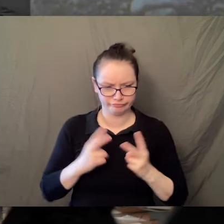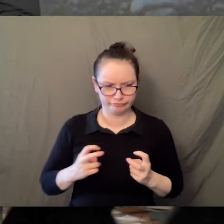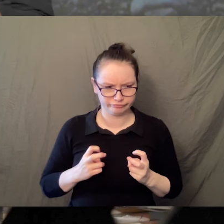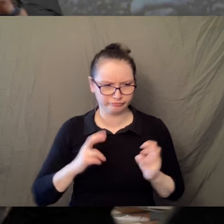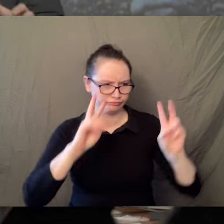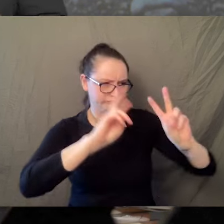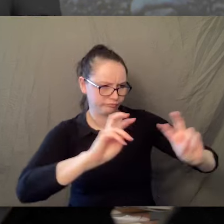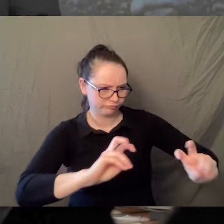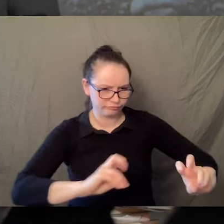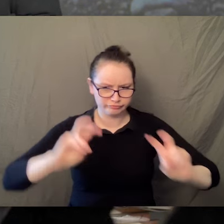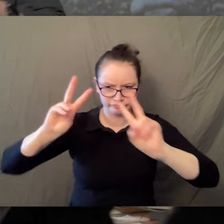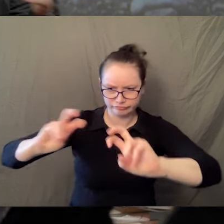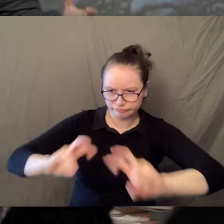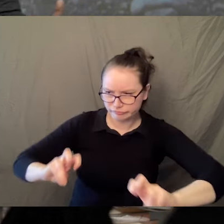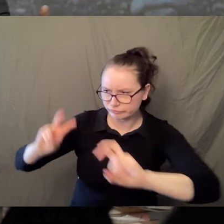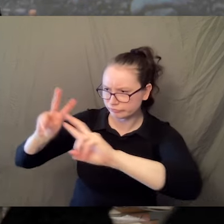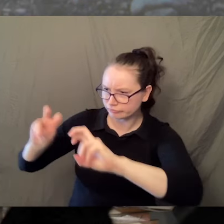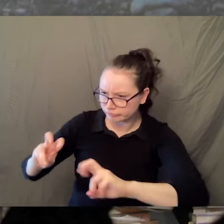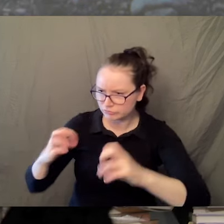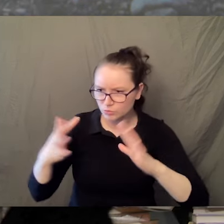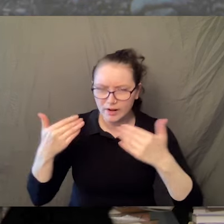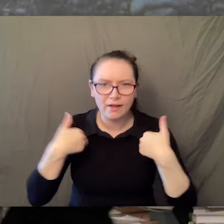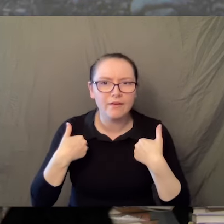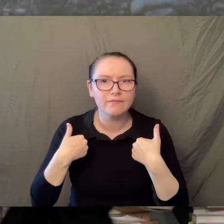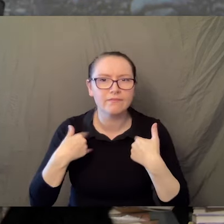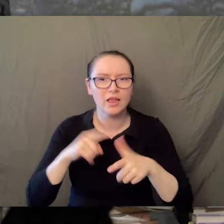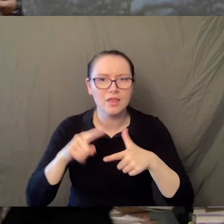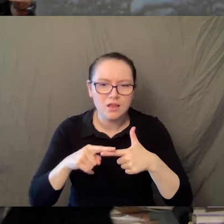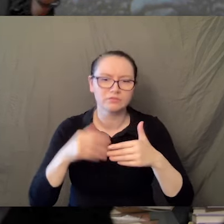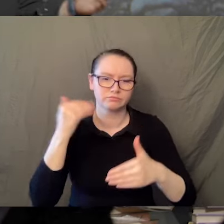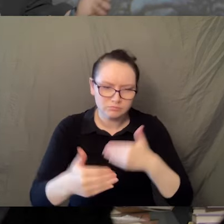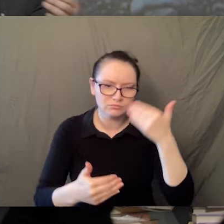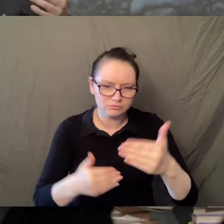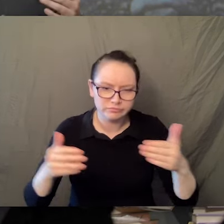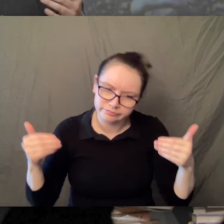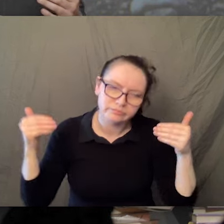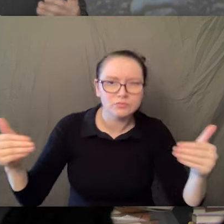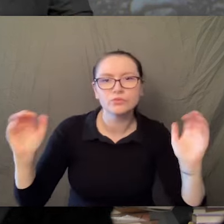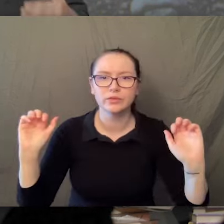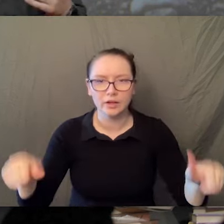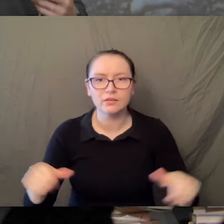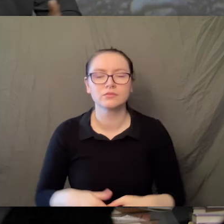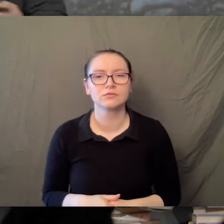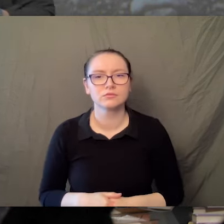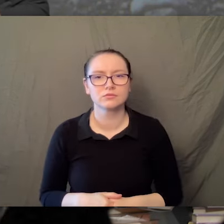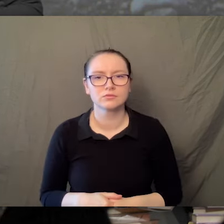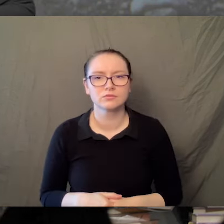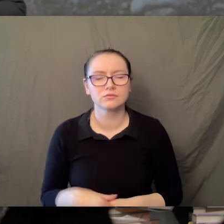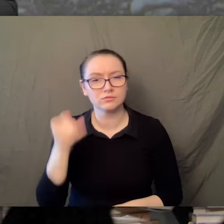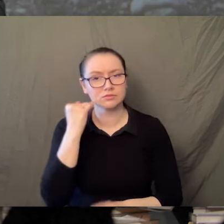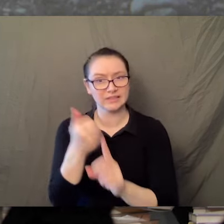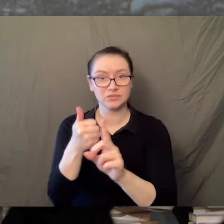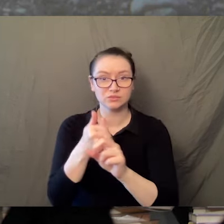you really have to take stock of where you're at, what you have, and then take action from there. It's not some passive daydream. If you're in a tough